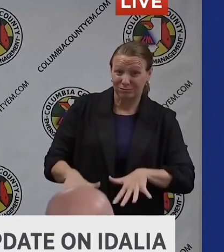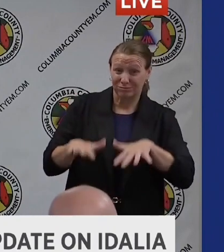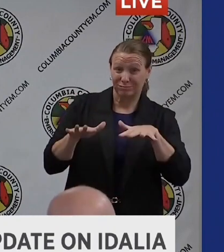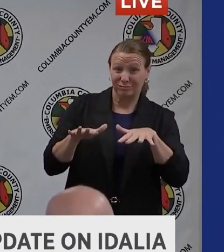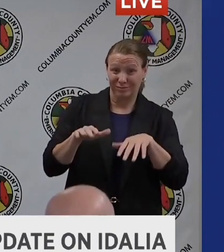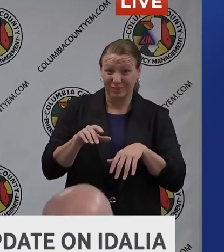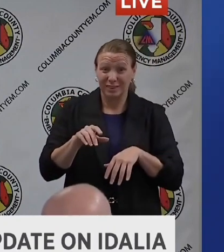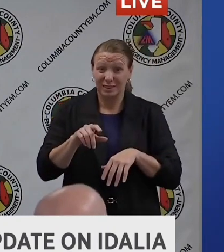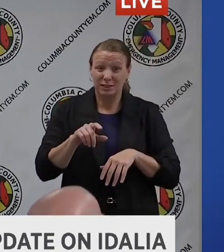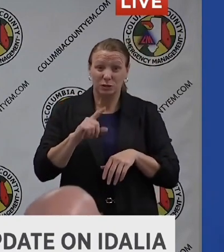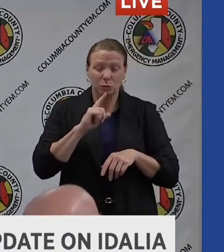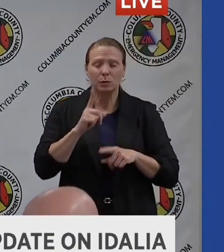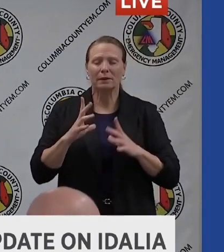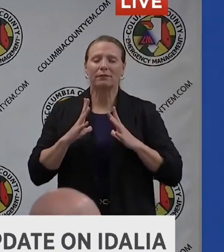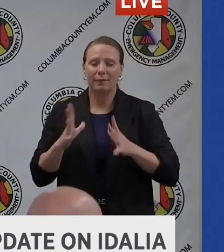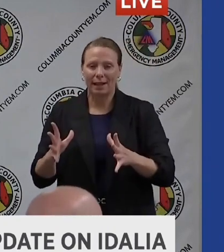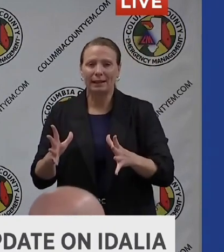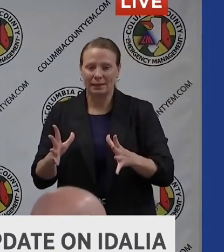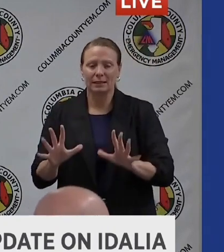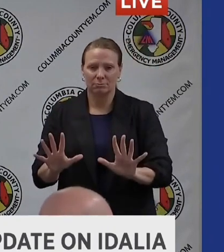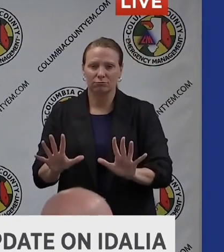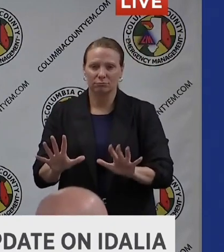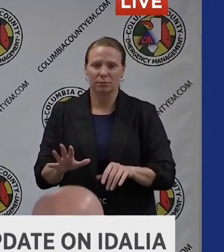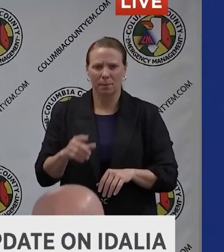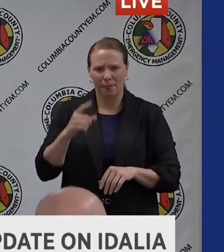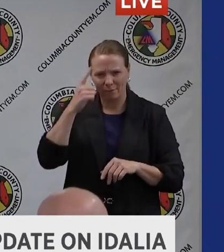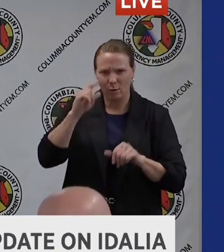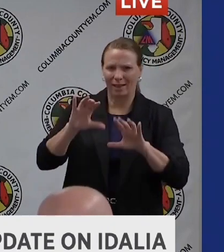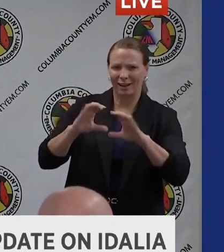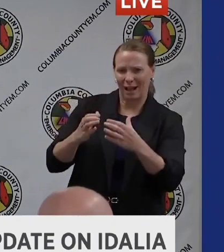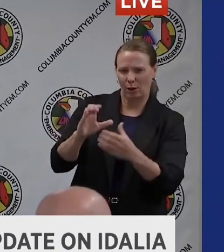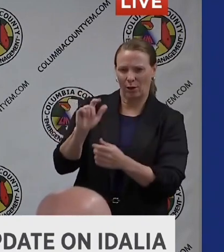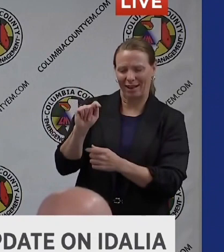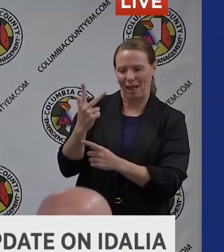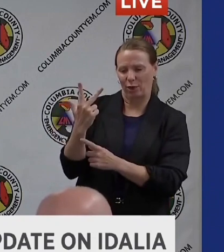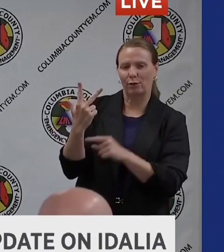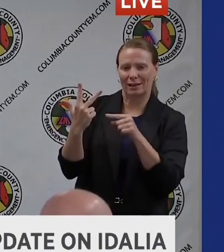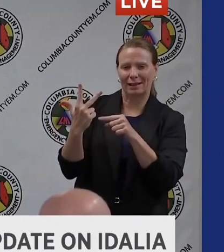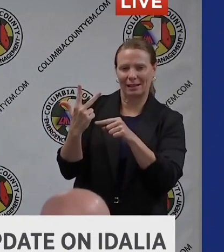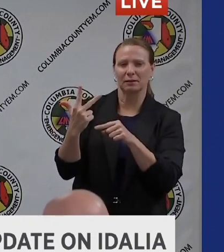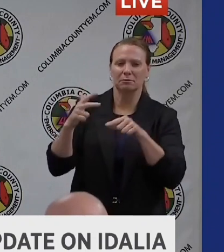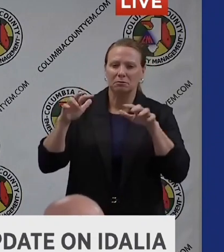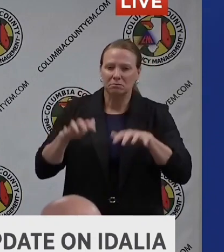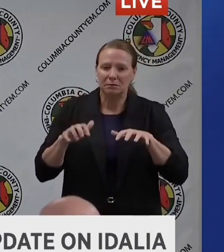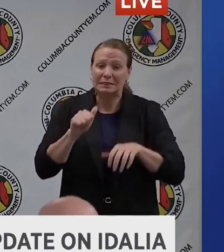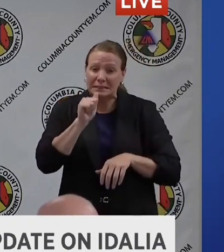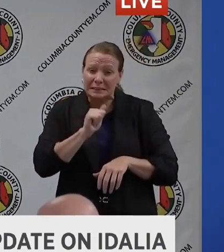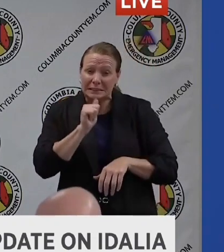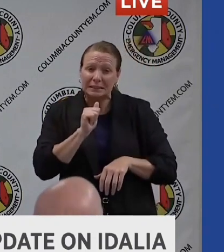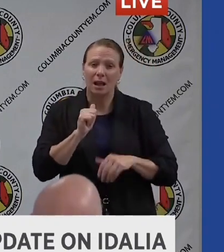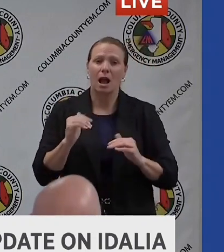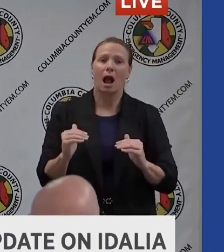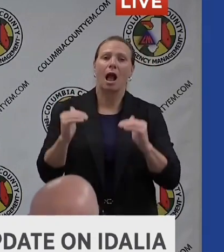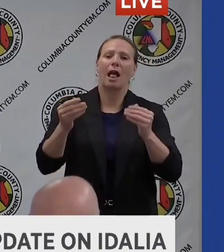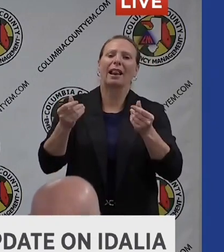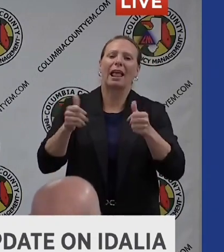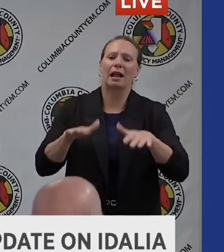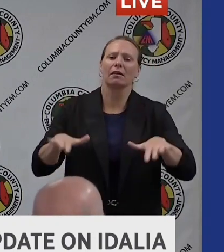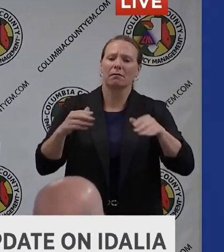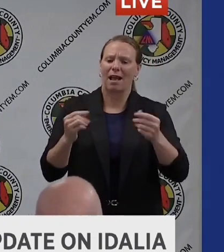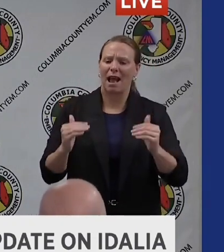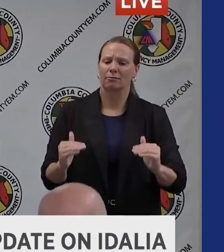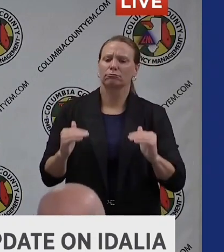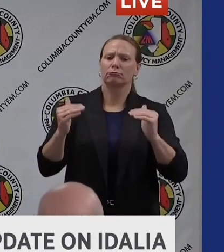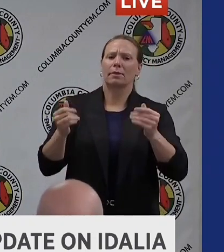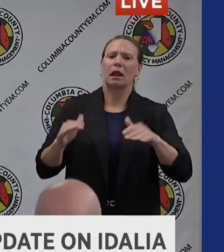those are going to be fine for a Category 3 storm. And so you can hunker down there on higher ground where the storm surge isn't going to be a